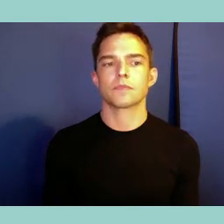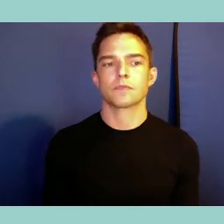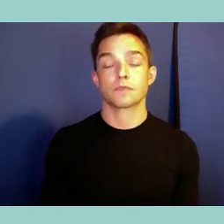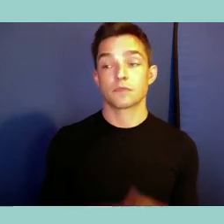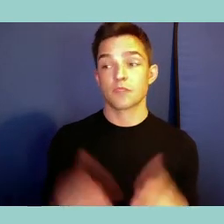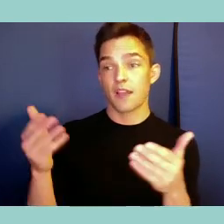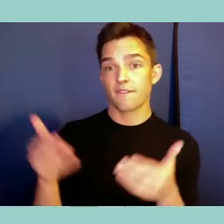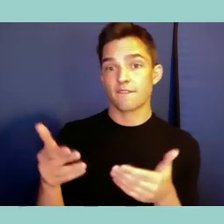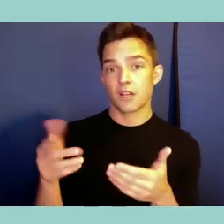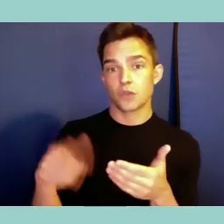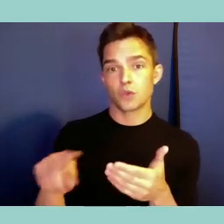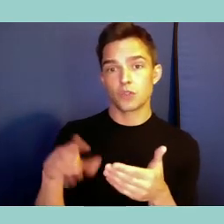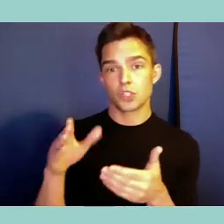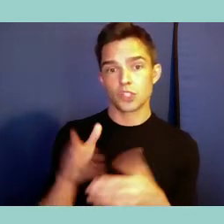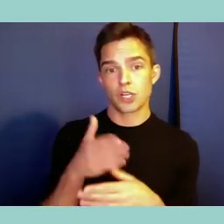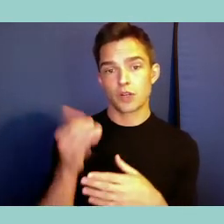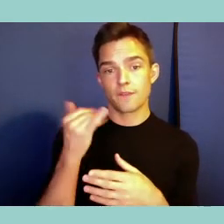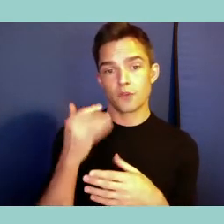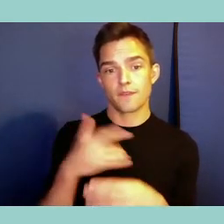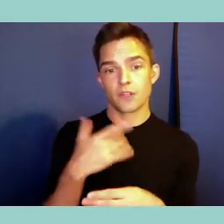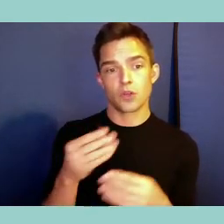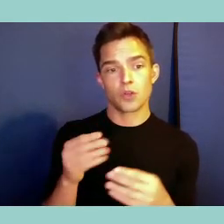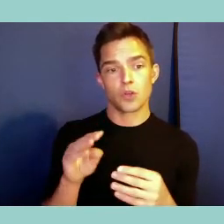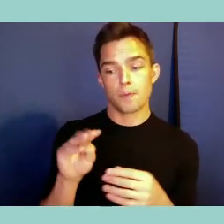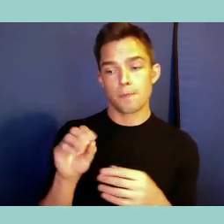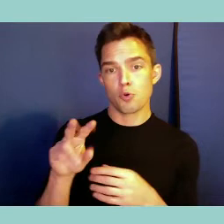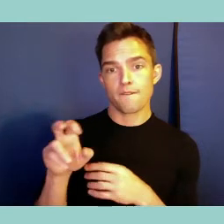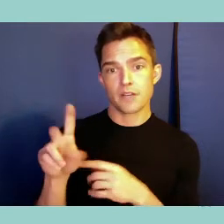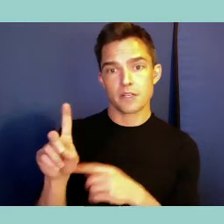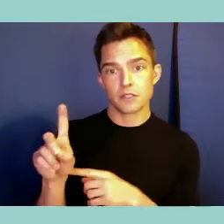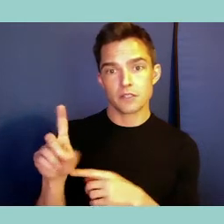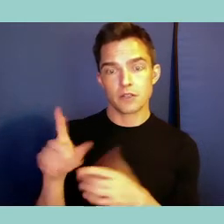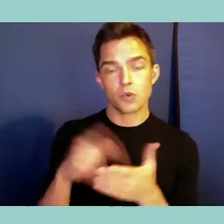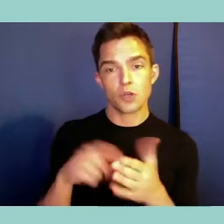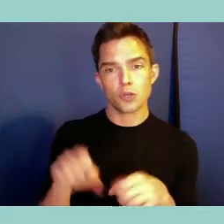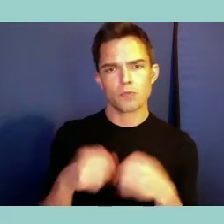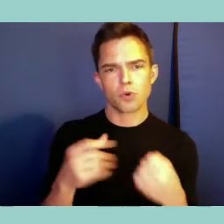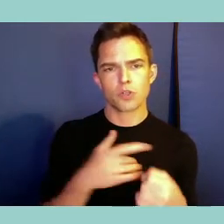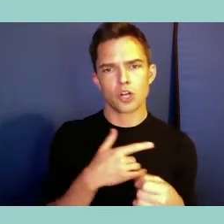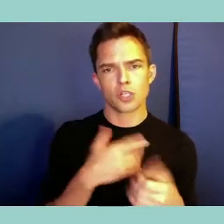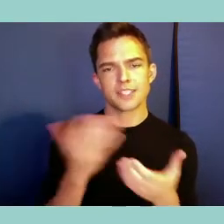And I invite you to share, as you feel moved, what your broken heart is carrying.